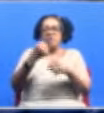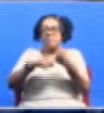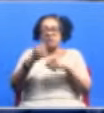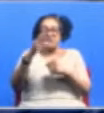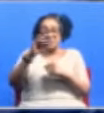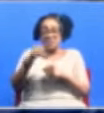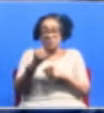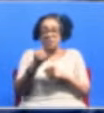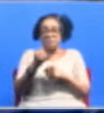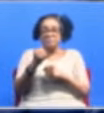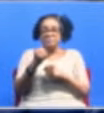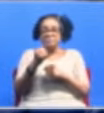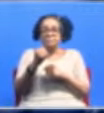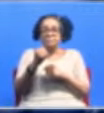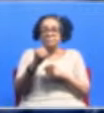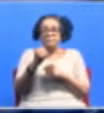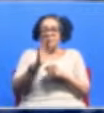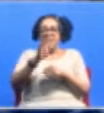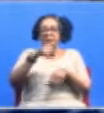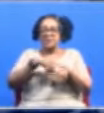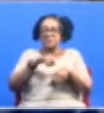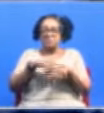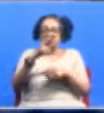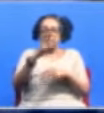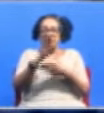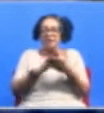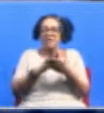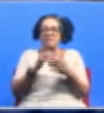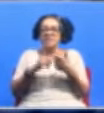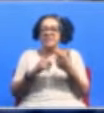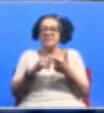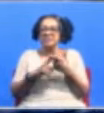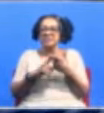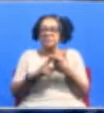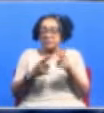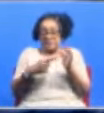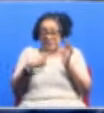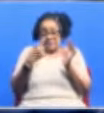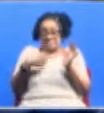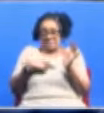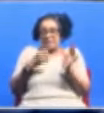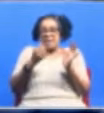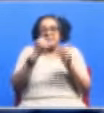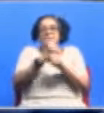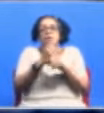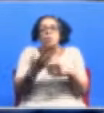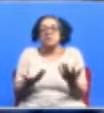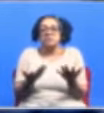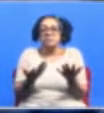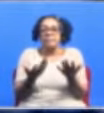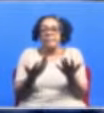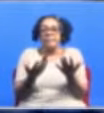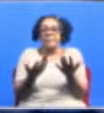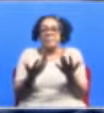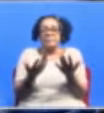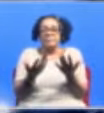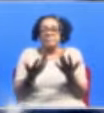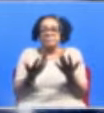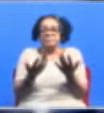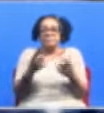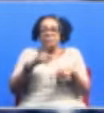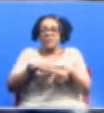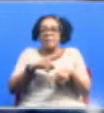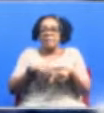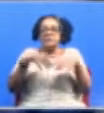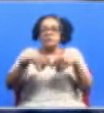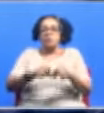during her tenure, I think, which is 2.5 years, show me what she has done. Show me. When she came to office, this is the program,